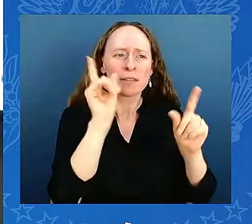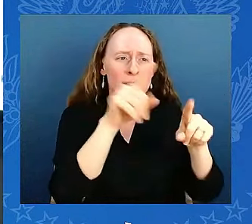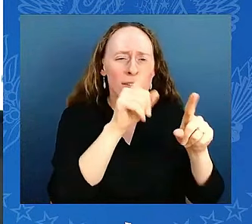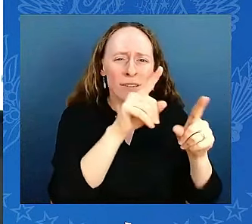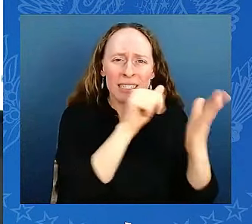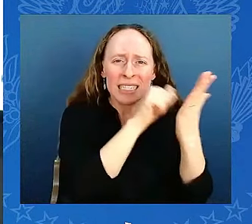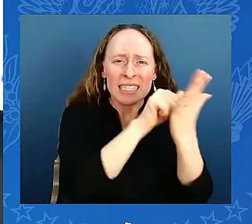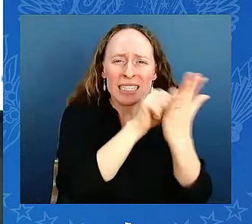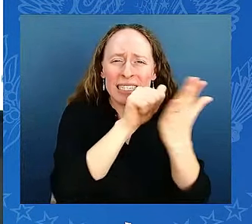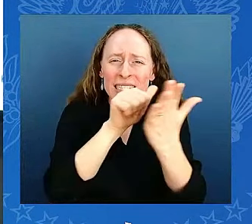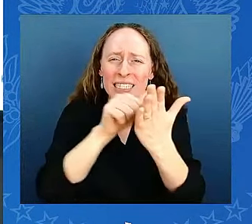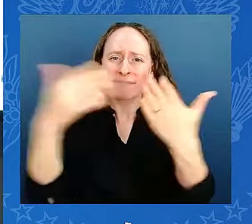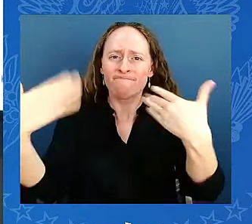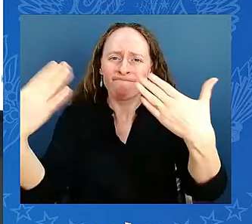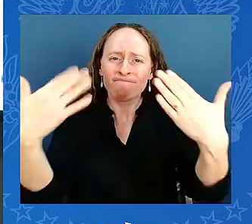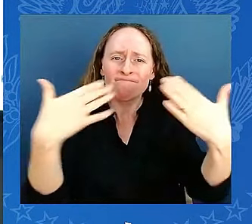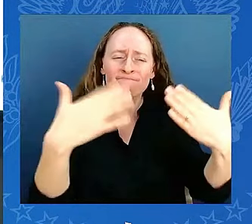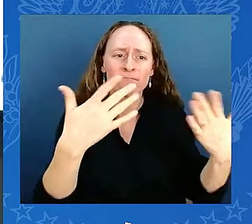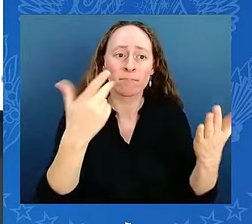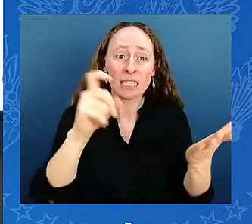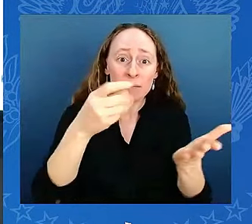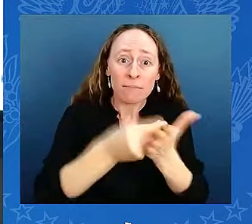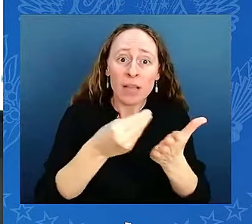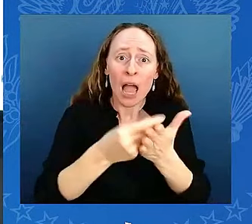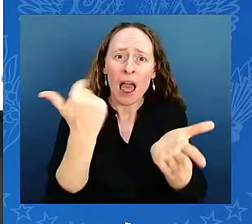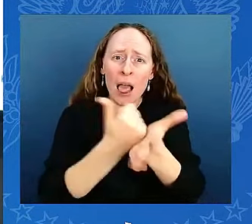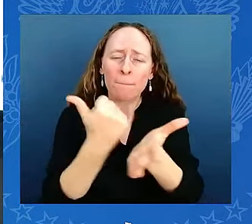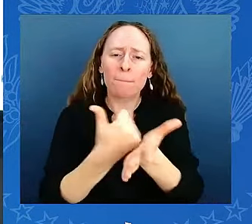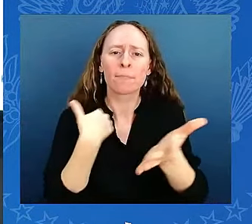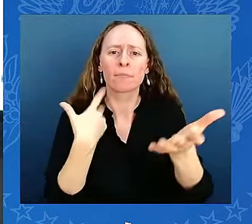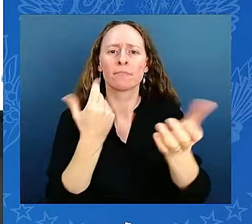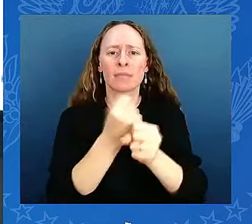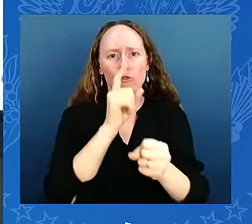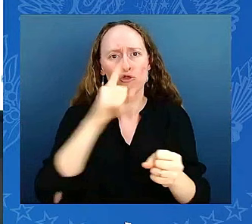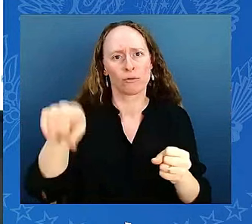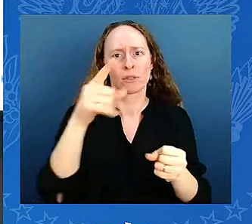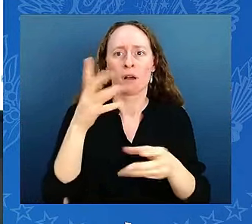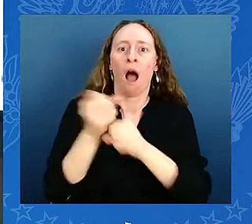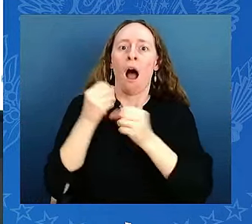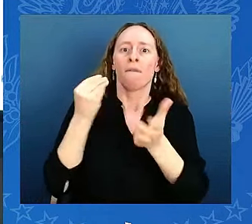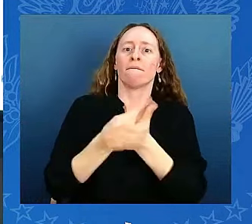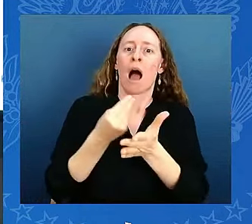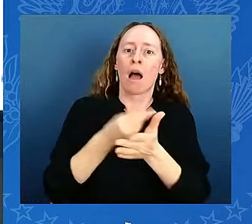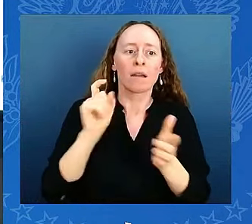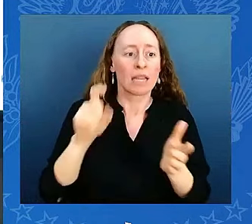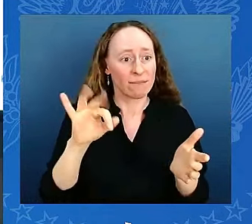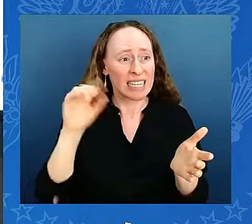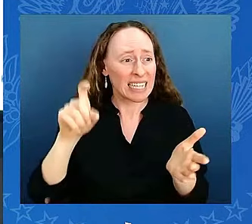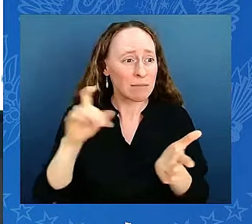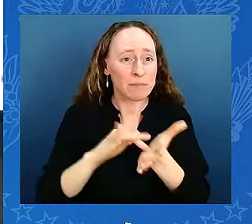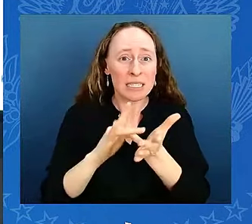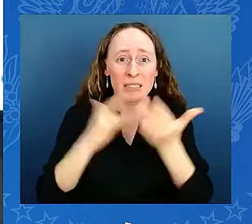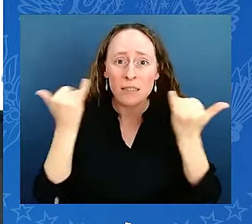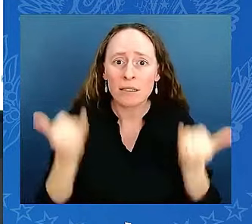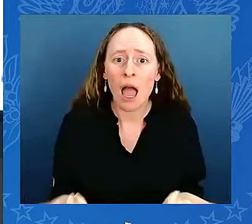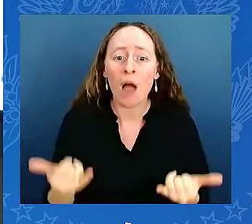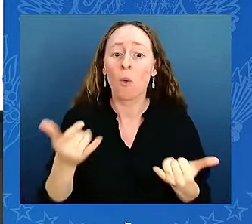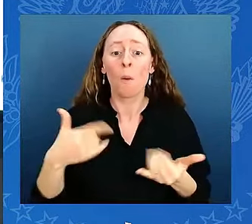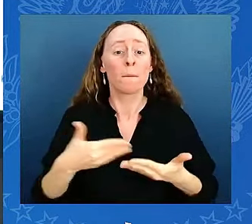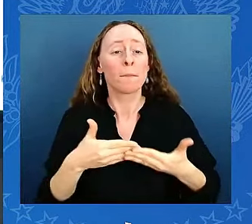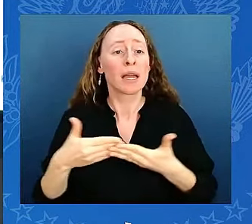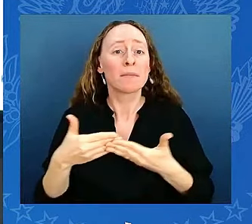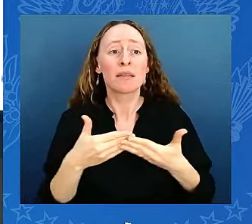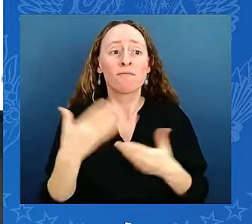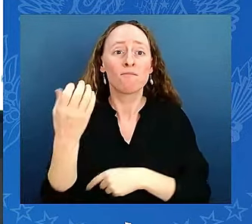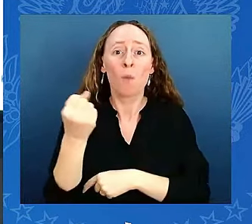buy the urgent needs that they have, because they've lost everything, like prescriptions and baby formula and essentials. This is a direct assistance